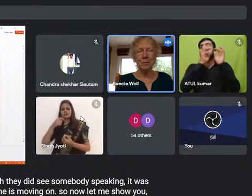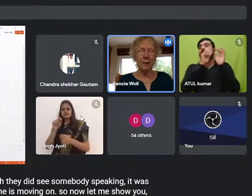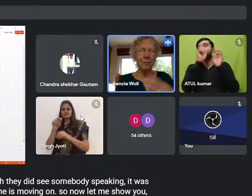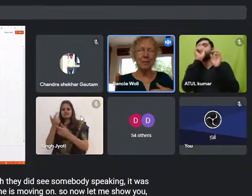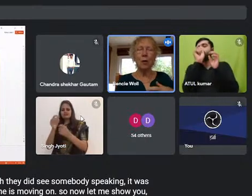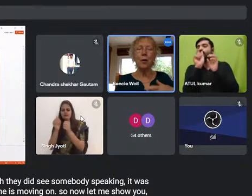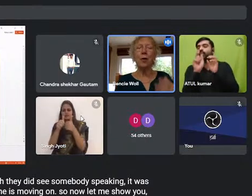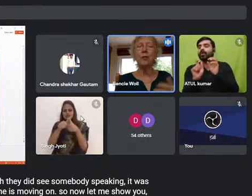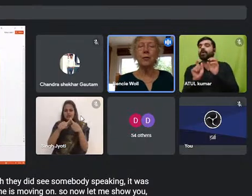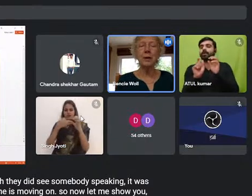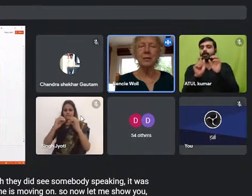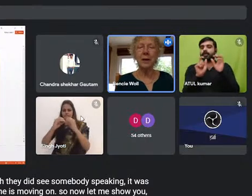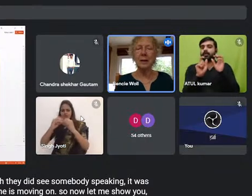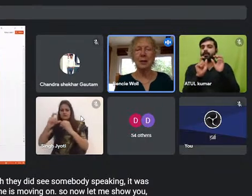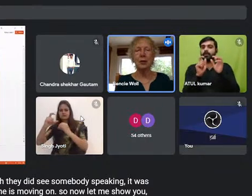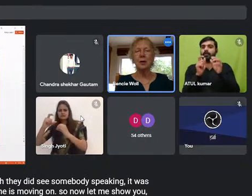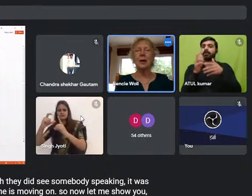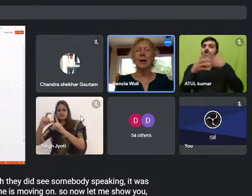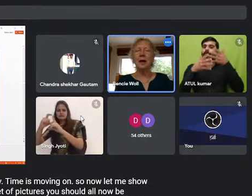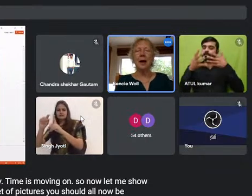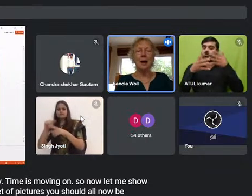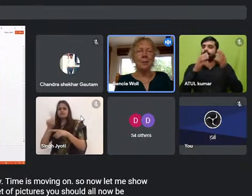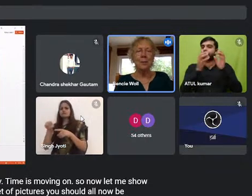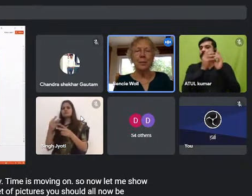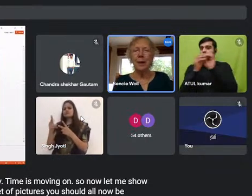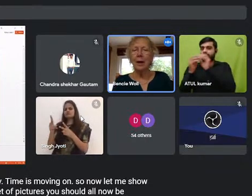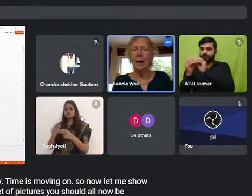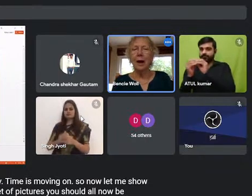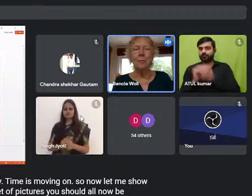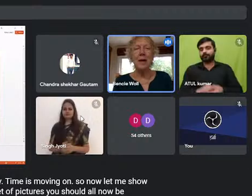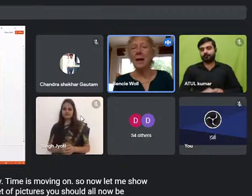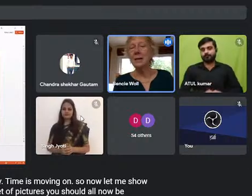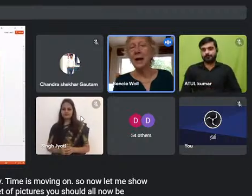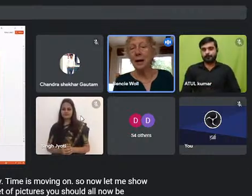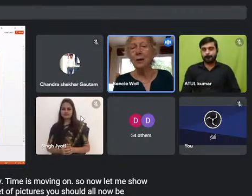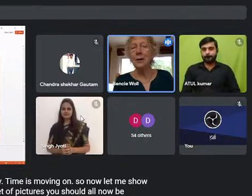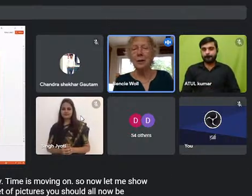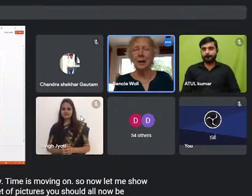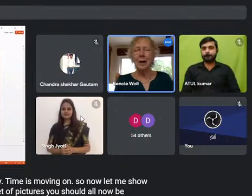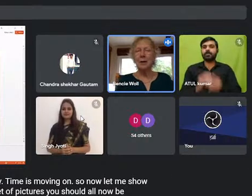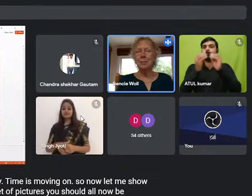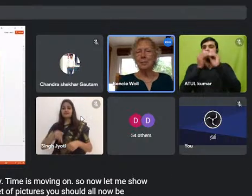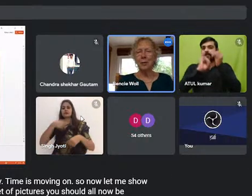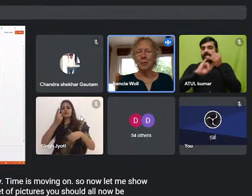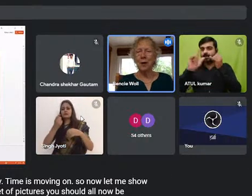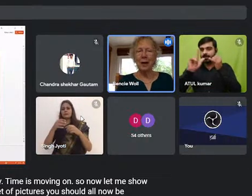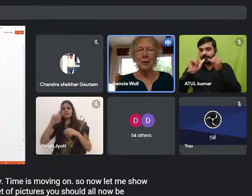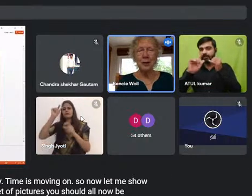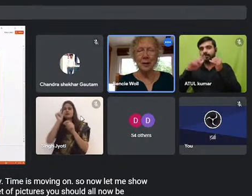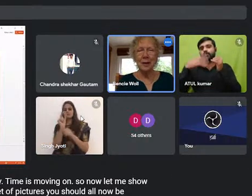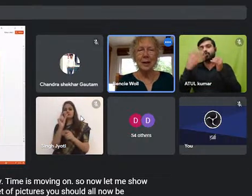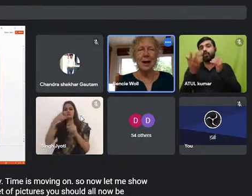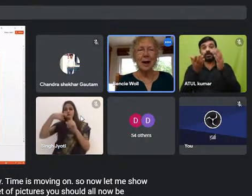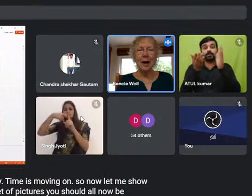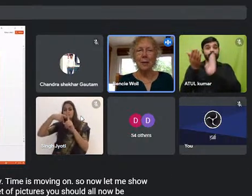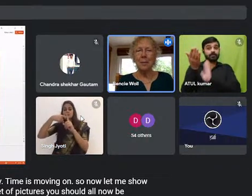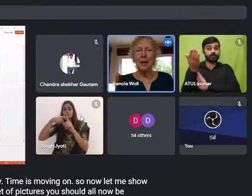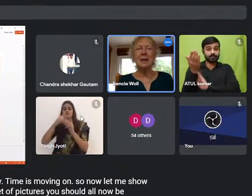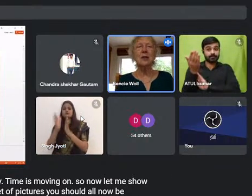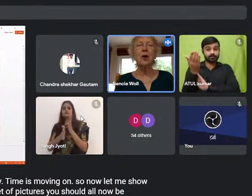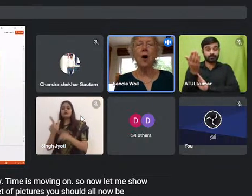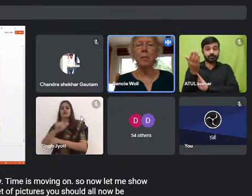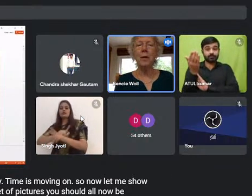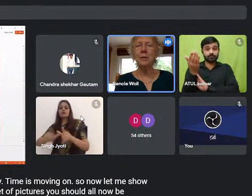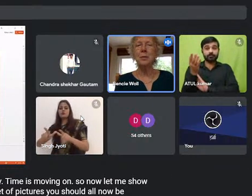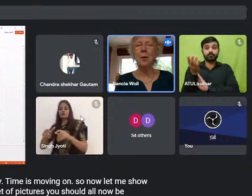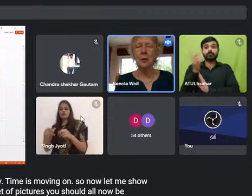by orthography of English. A BSL on the right.